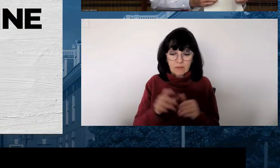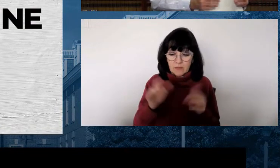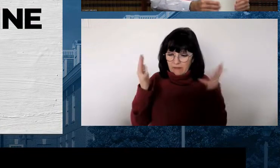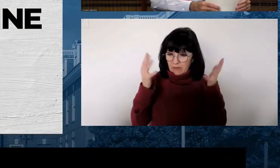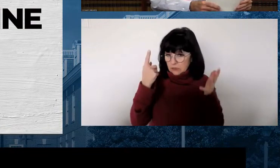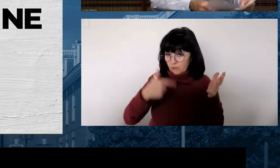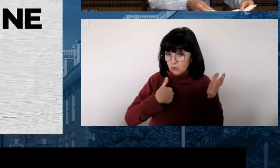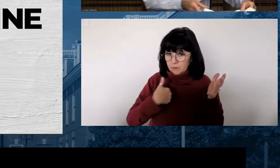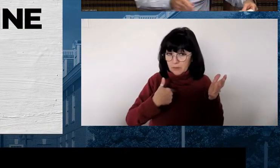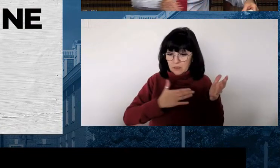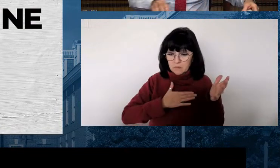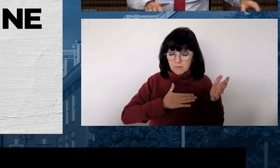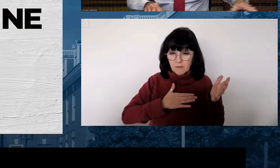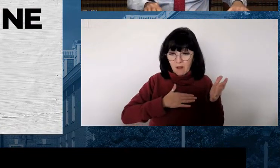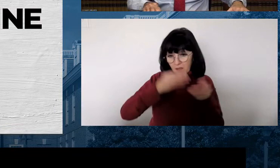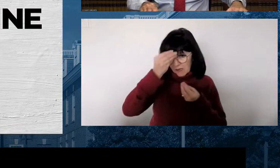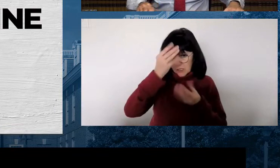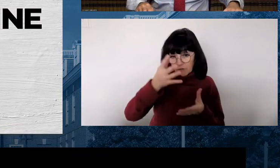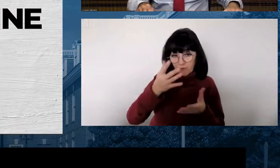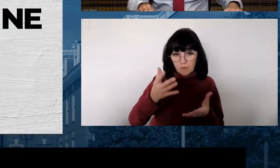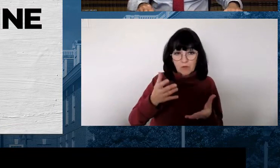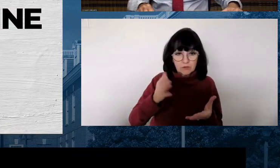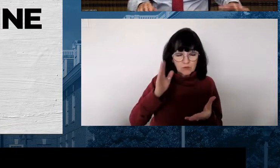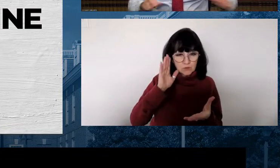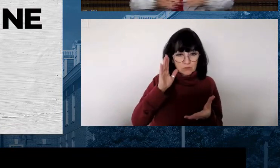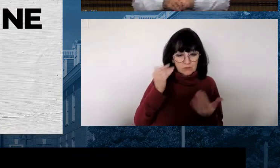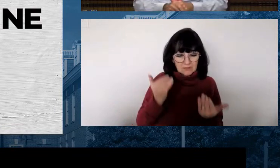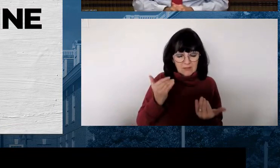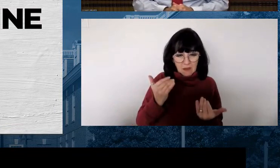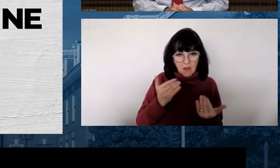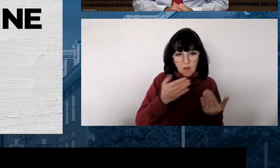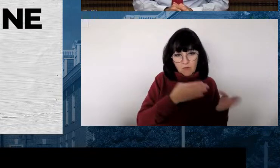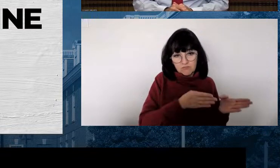I want to now turn the